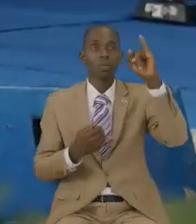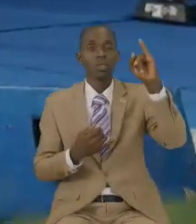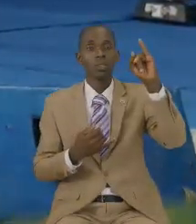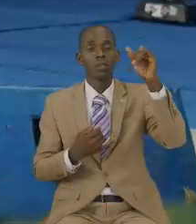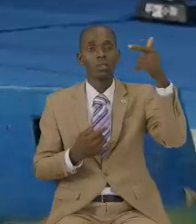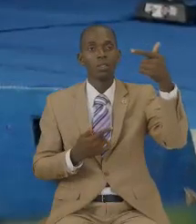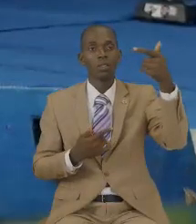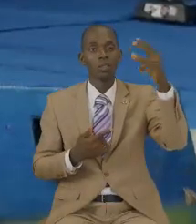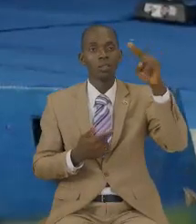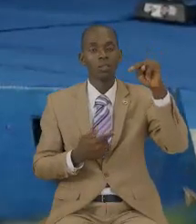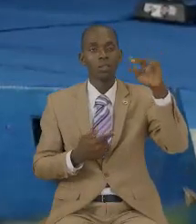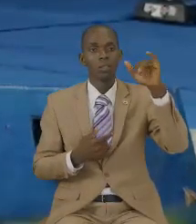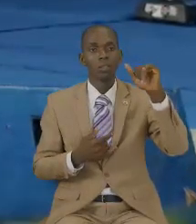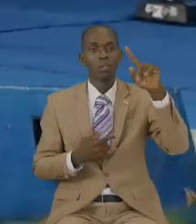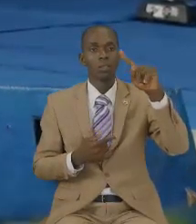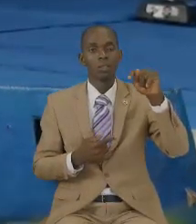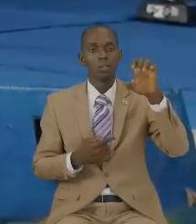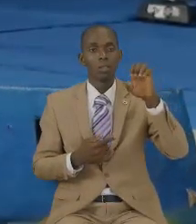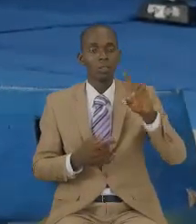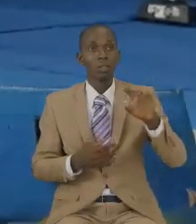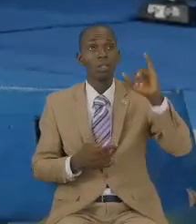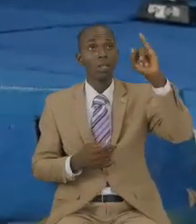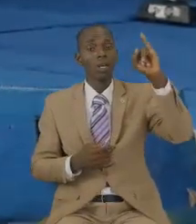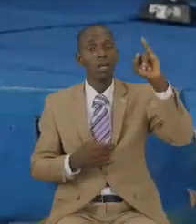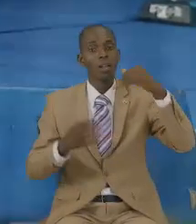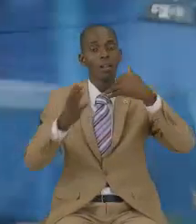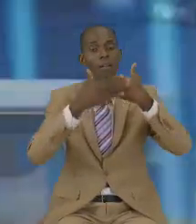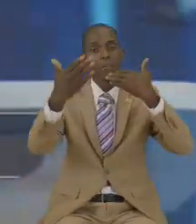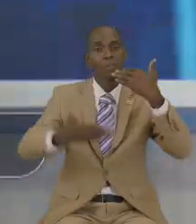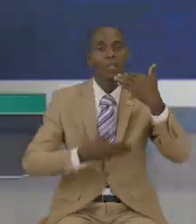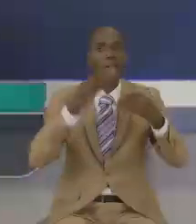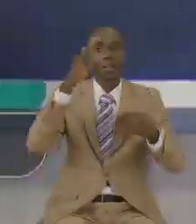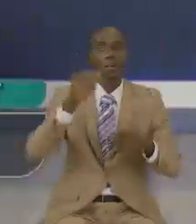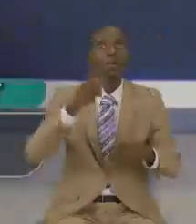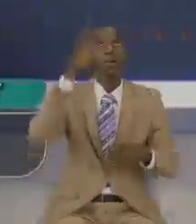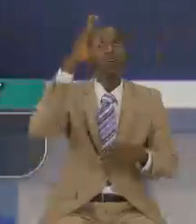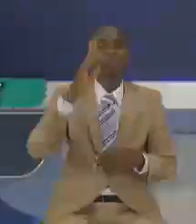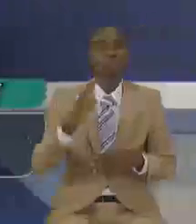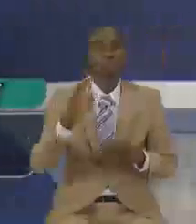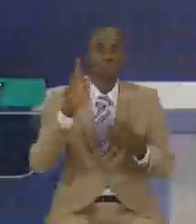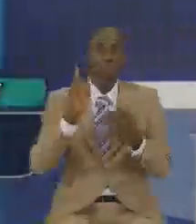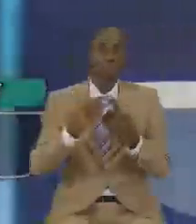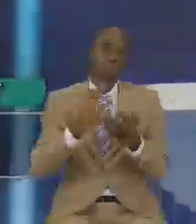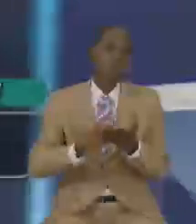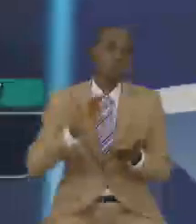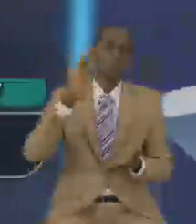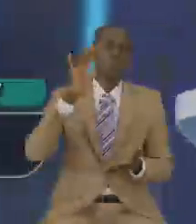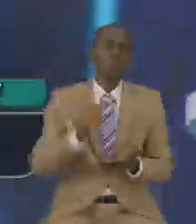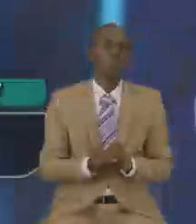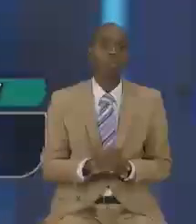I, invited by God to glory. Invited by God to